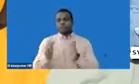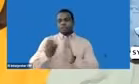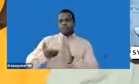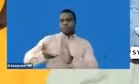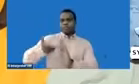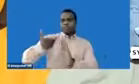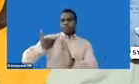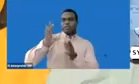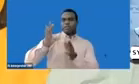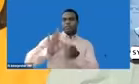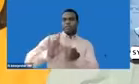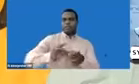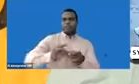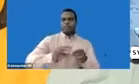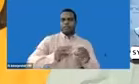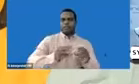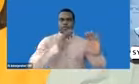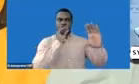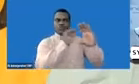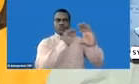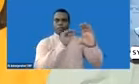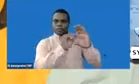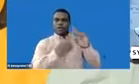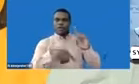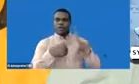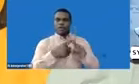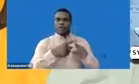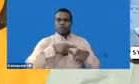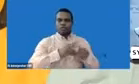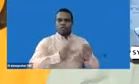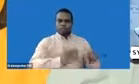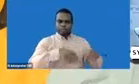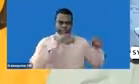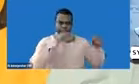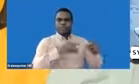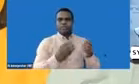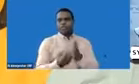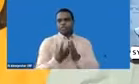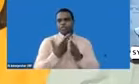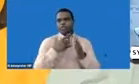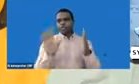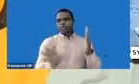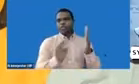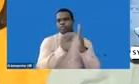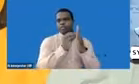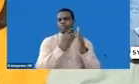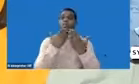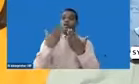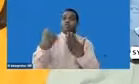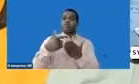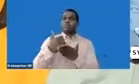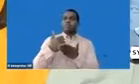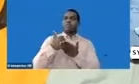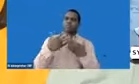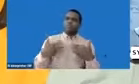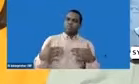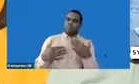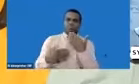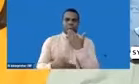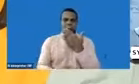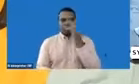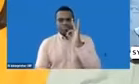yeah, we have more or less responded to the questions, I think, that have to do with the project as such. So we